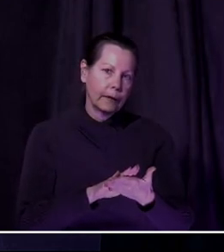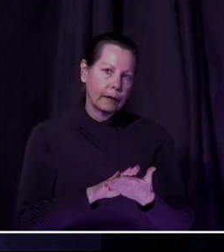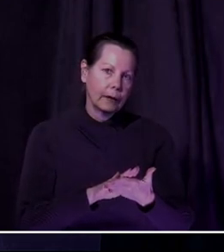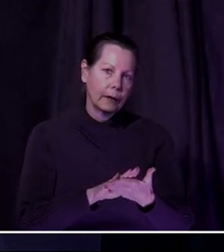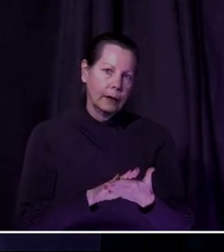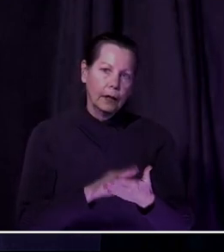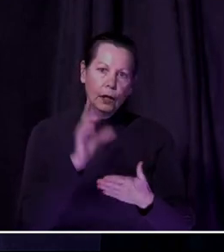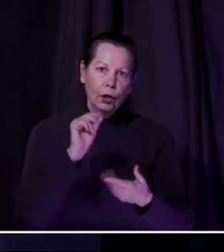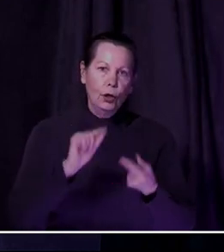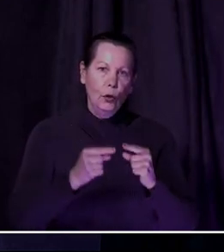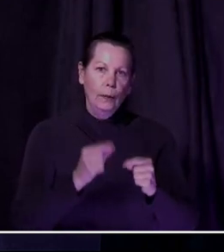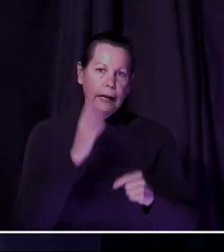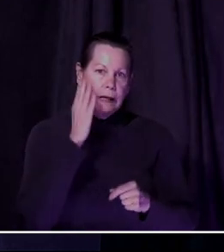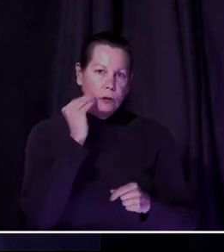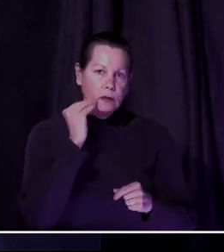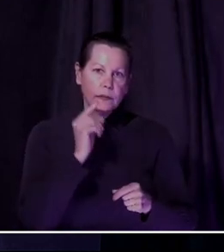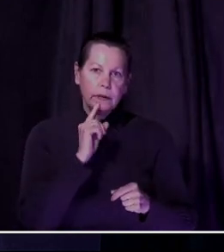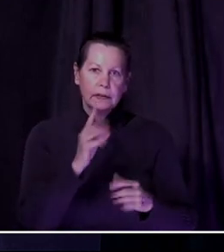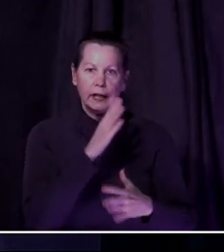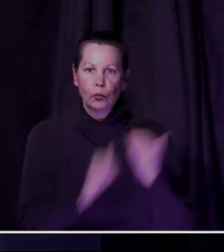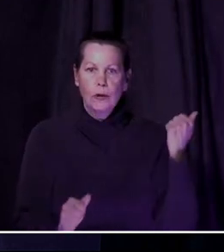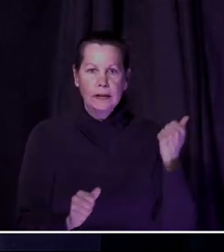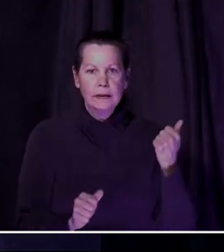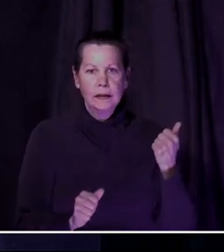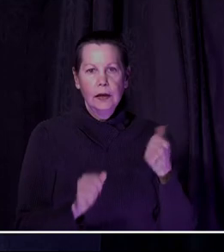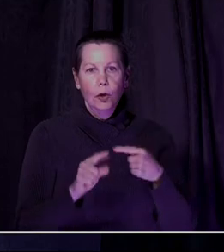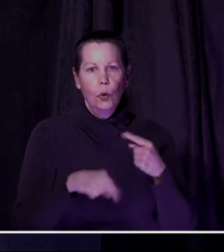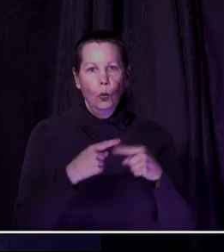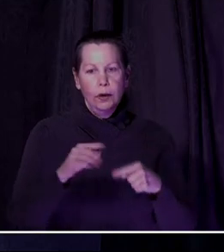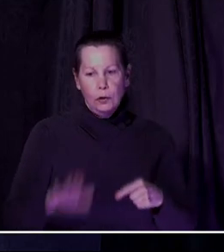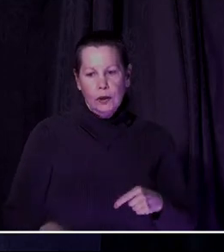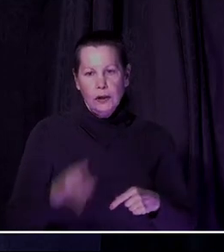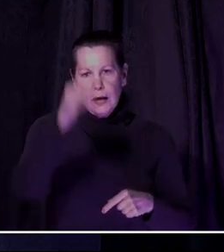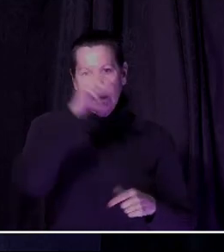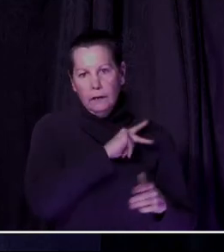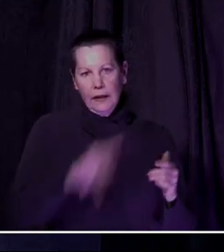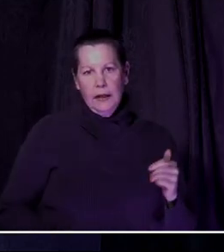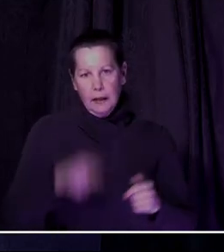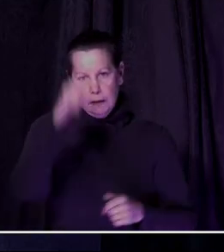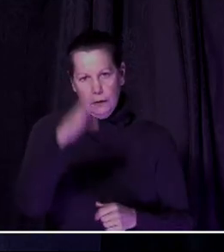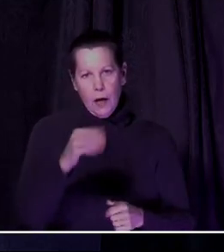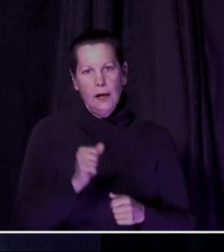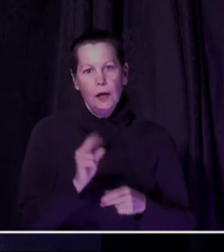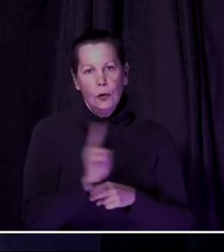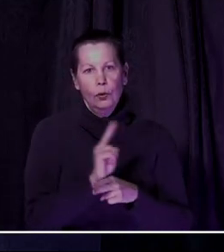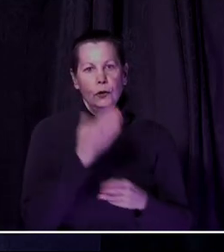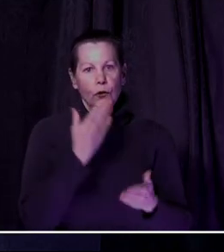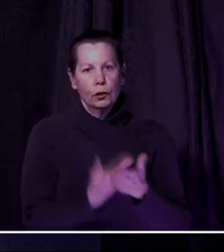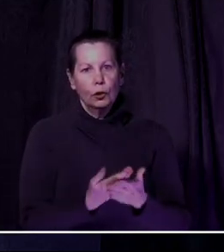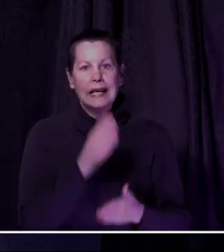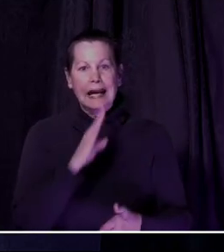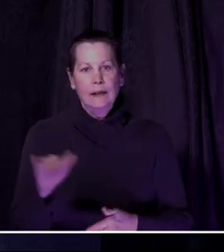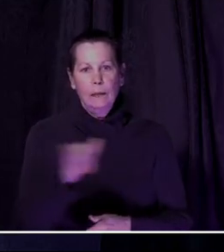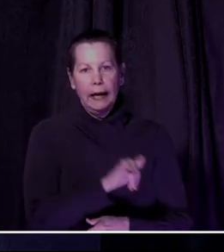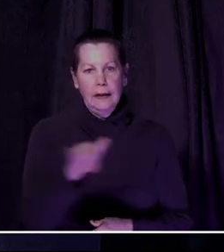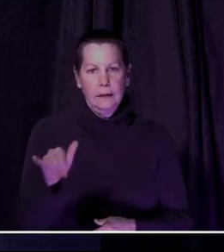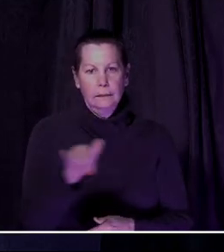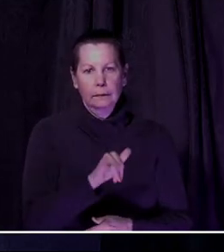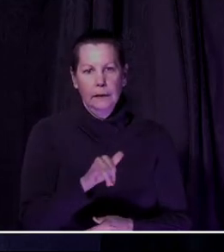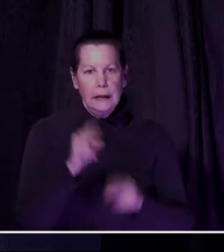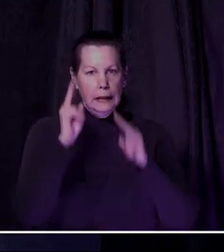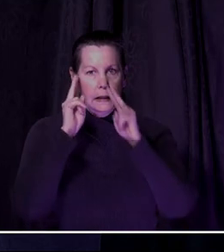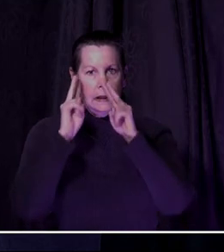No pain is experienced wasted or experience is wasted when you're a child of the King. God will use the good and the bad.